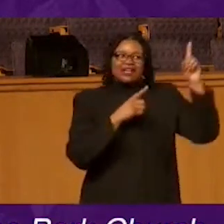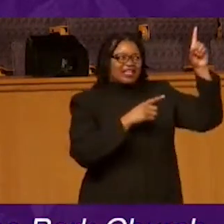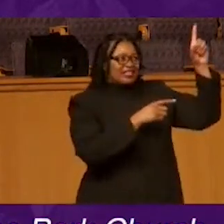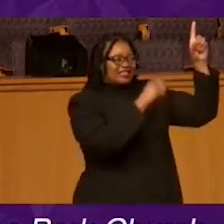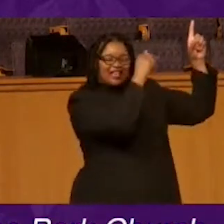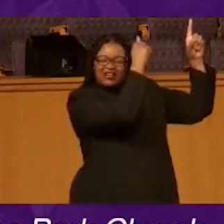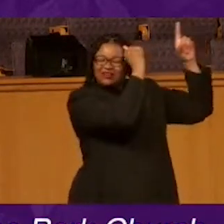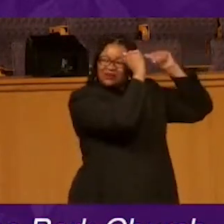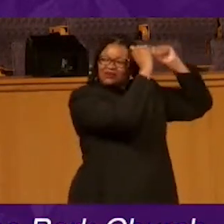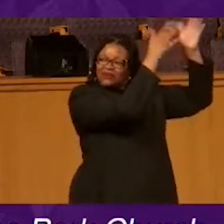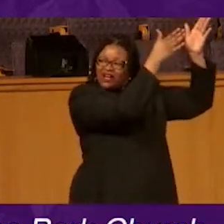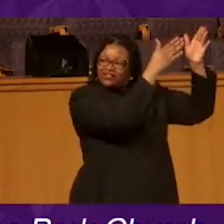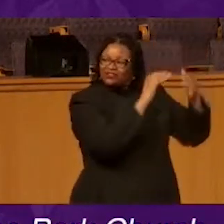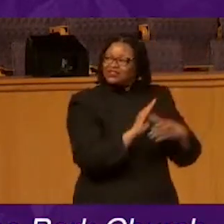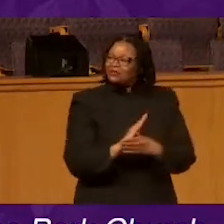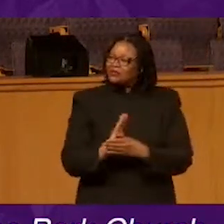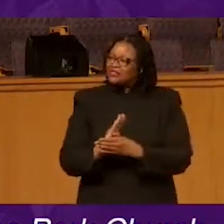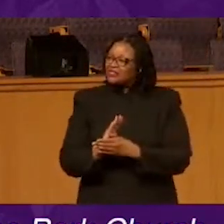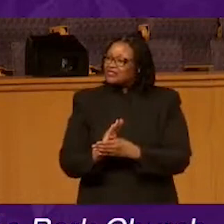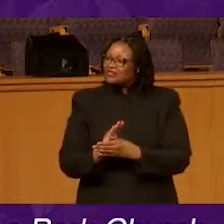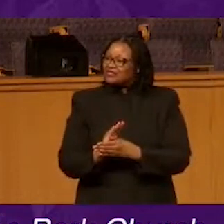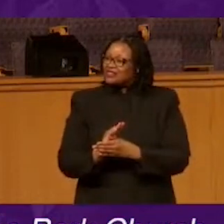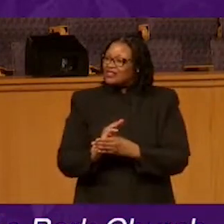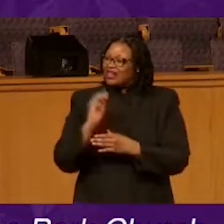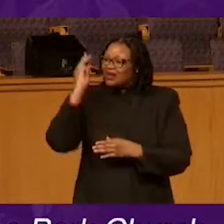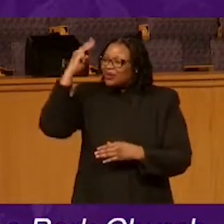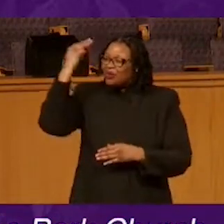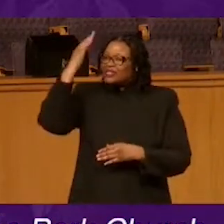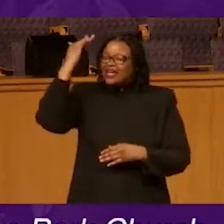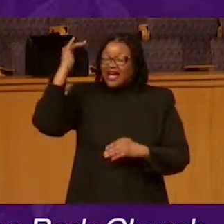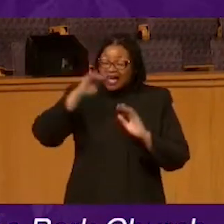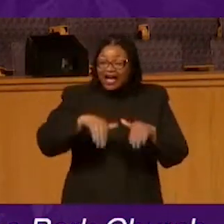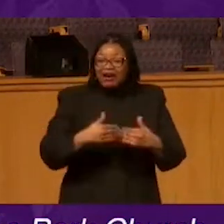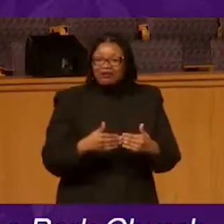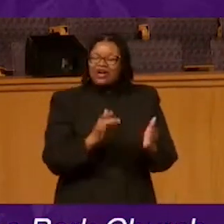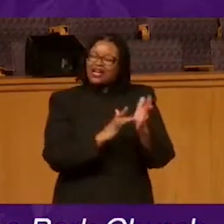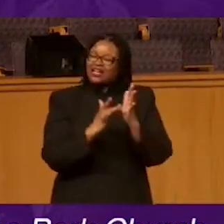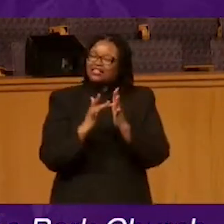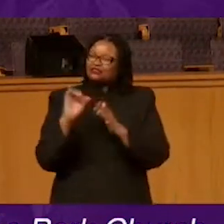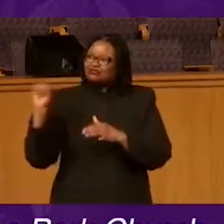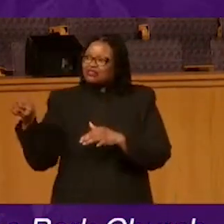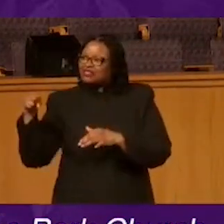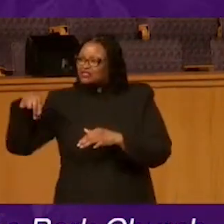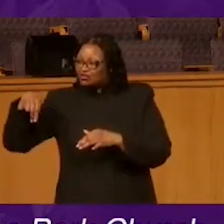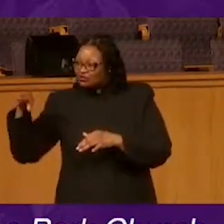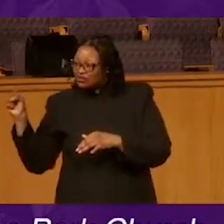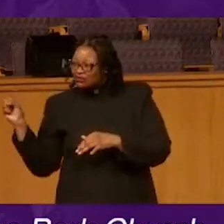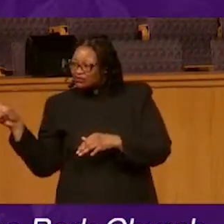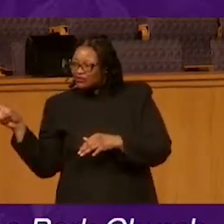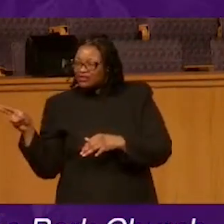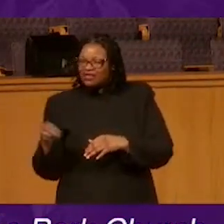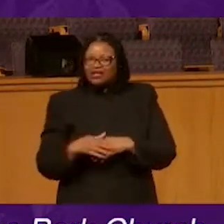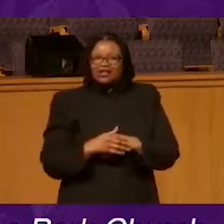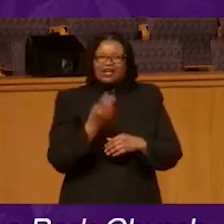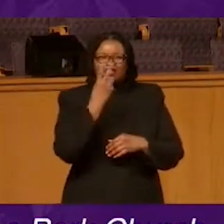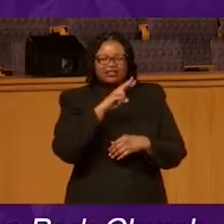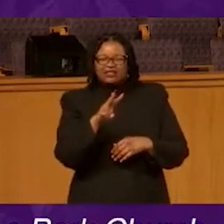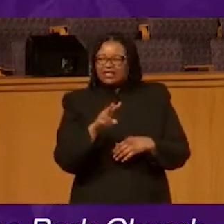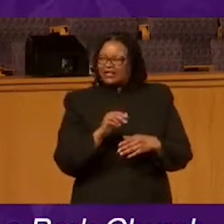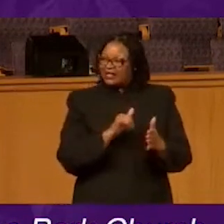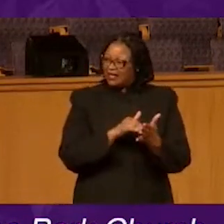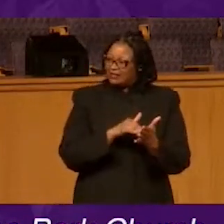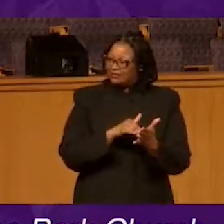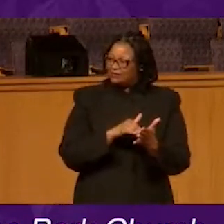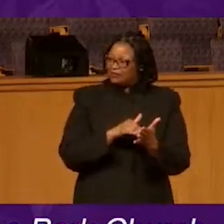how Joseph took that moment, knowing that Jesus wasn't talking about the carpentry business, talking about